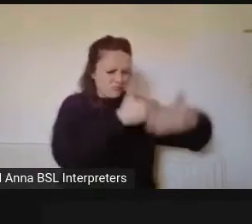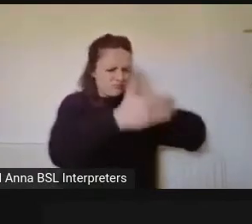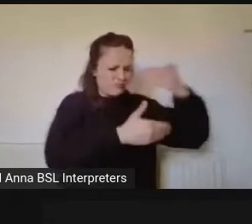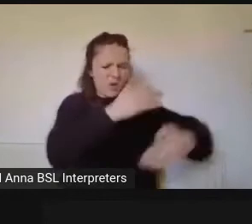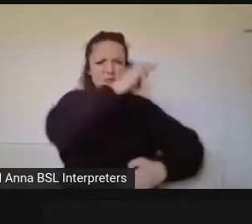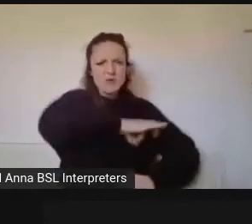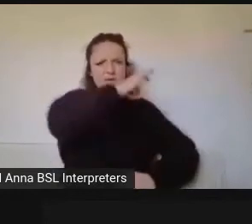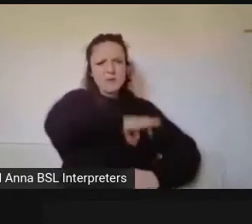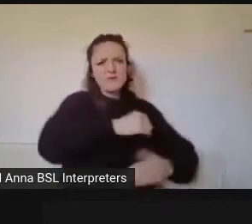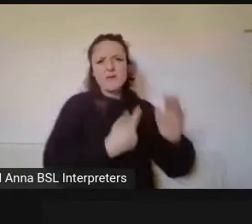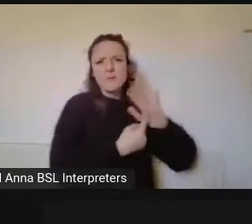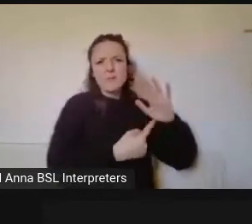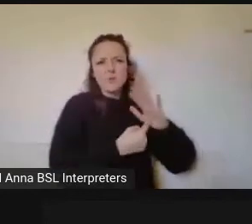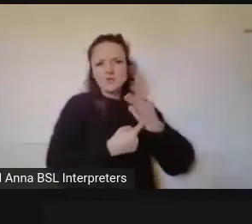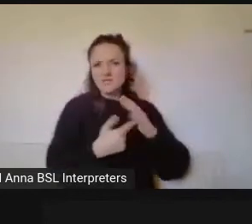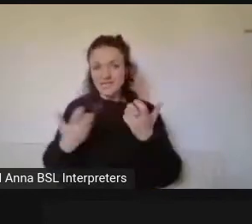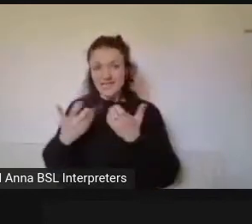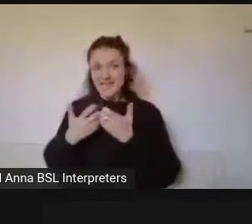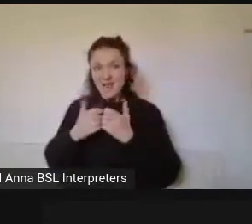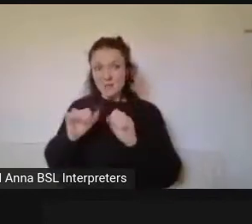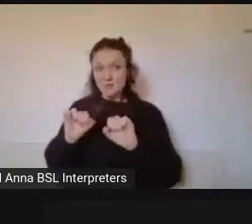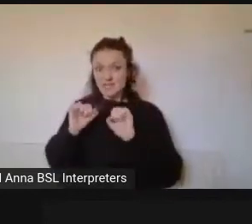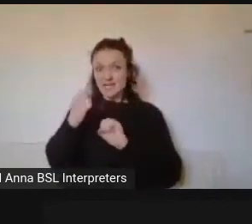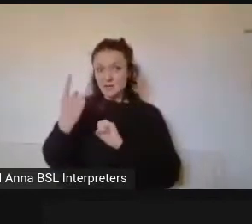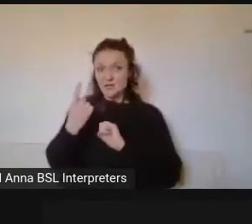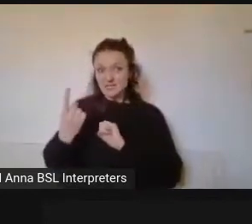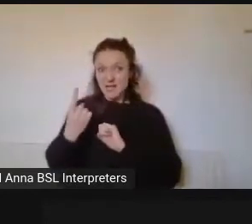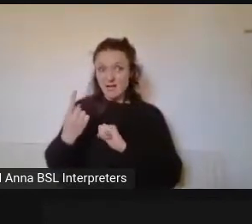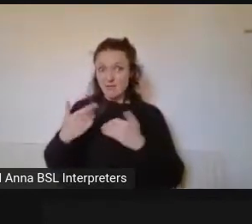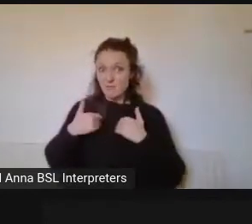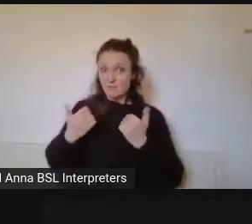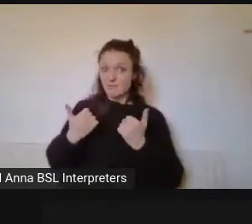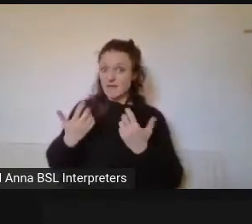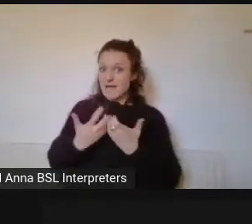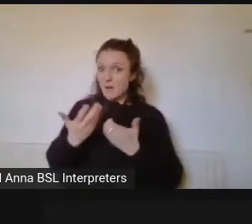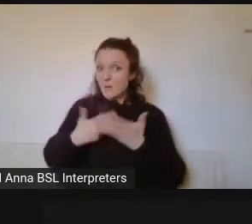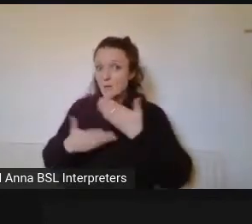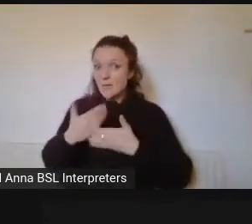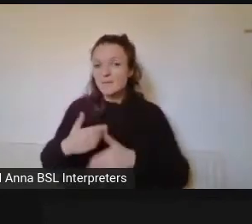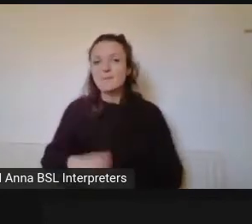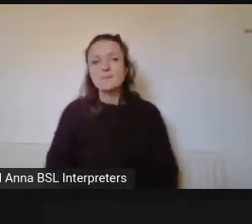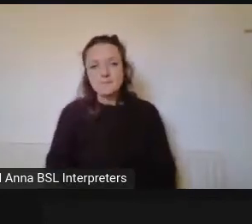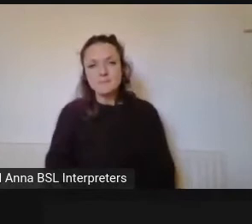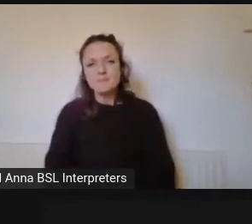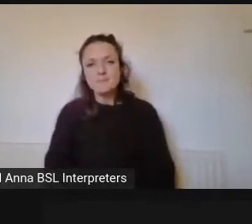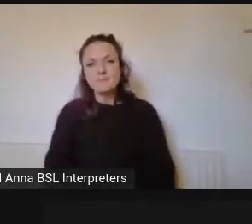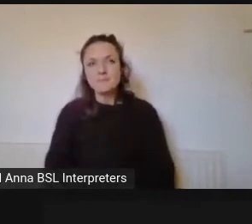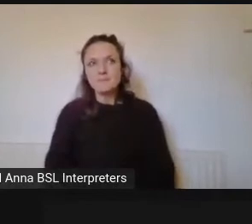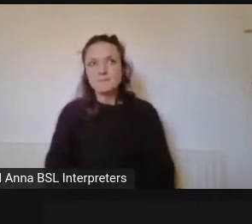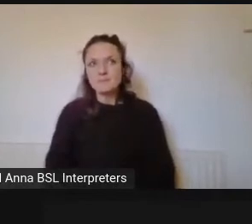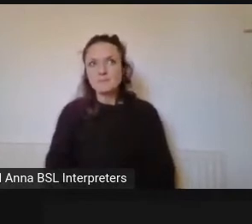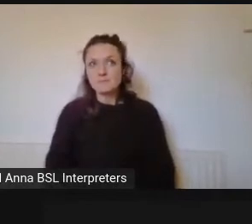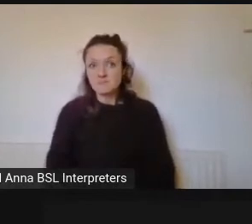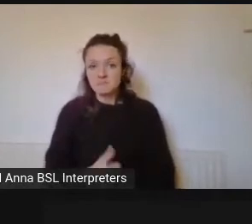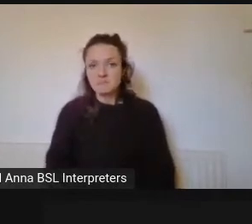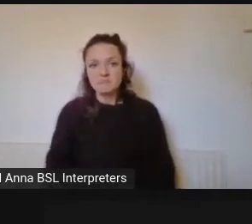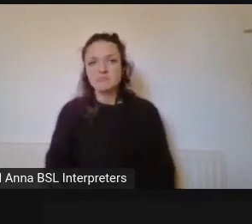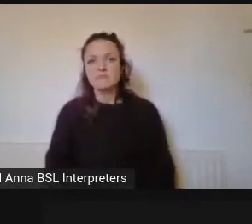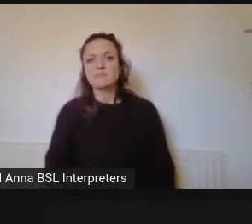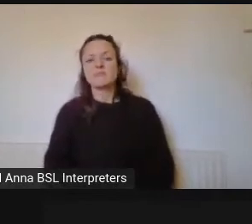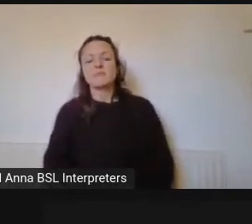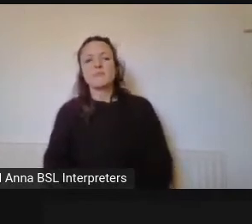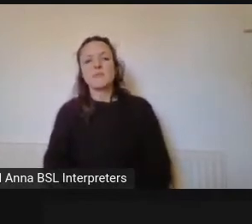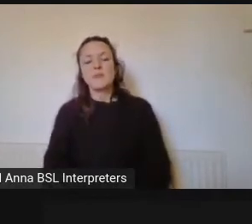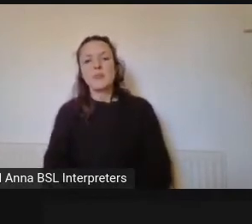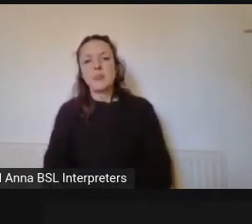Yeah. Right. So, okay, I'll take this from the corporates I've been working with. And you've got to separate